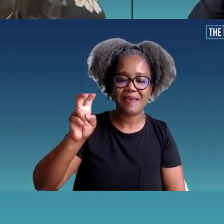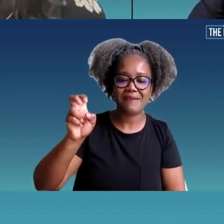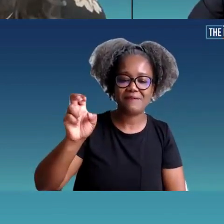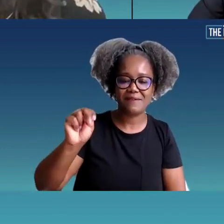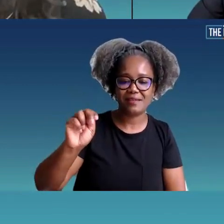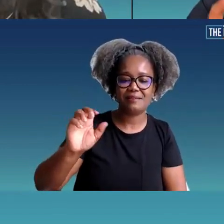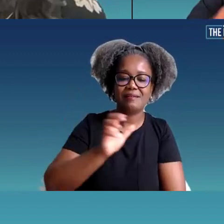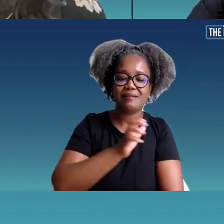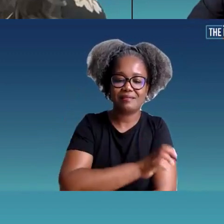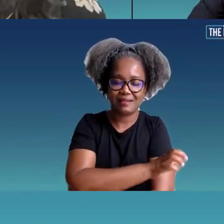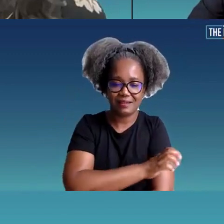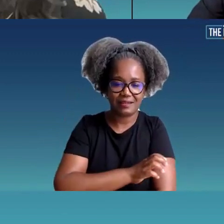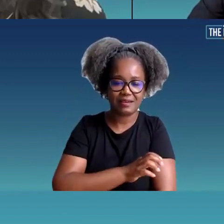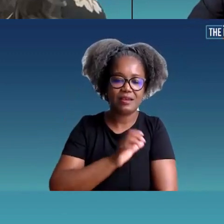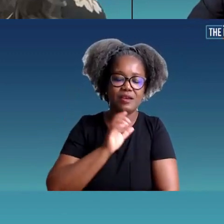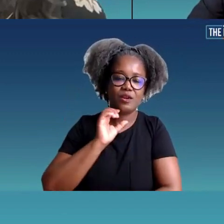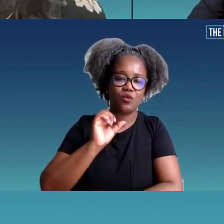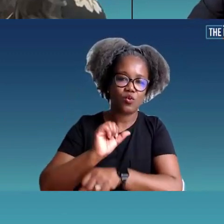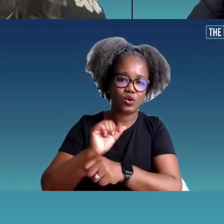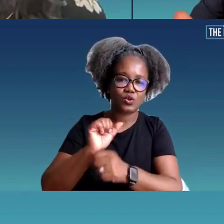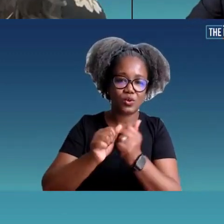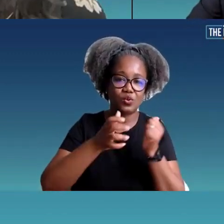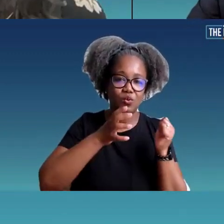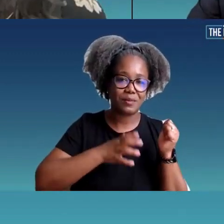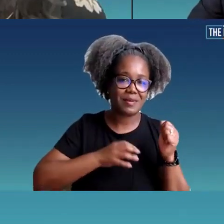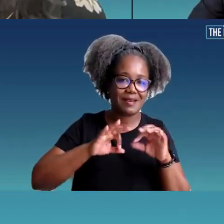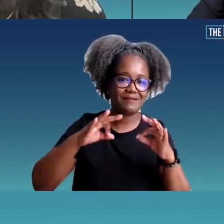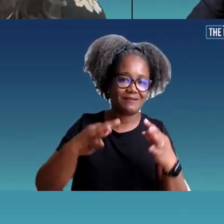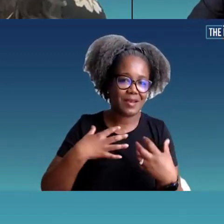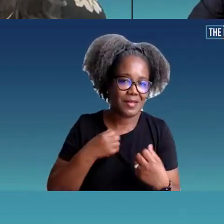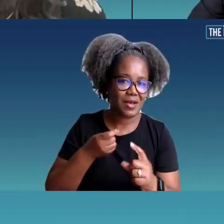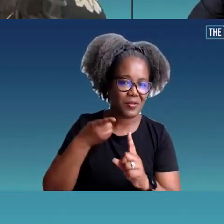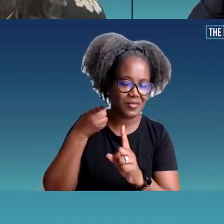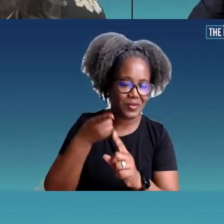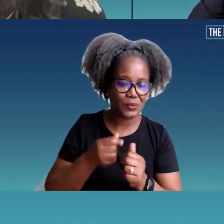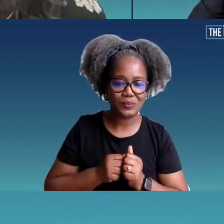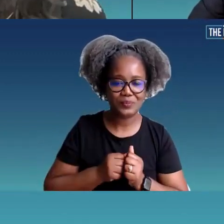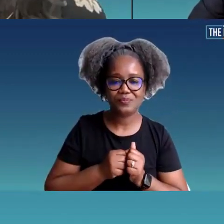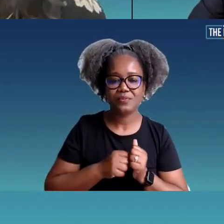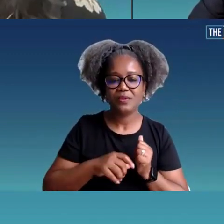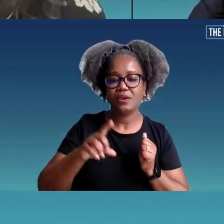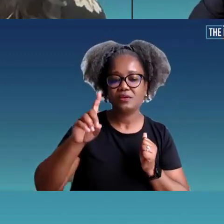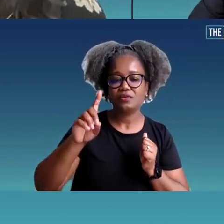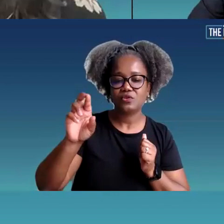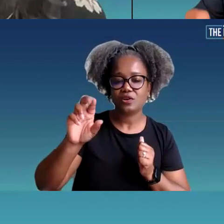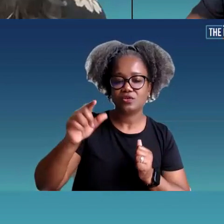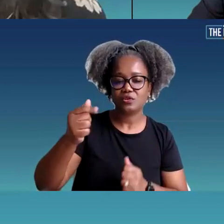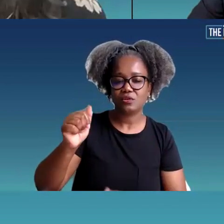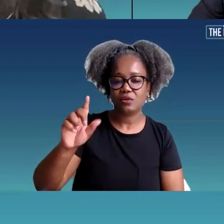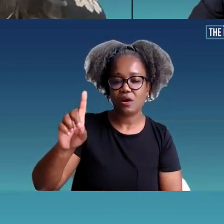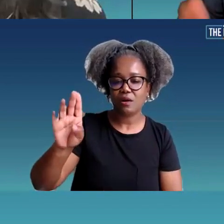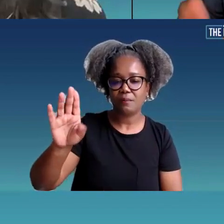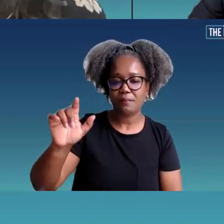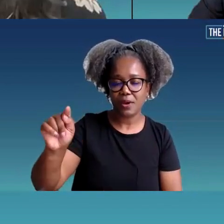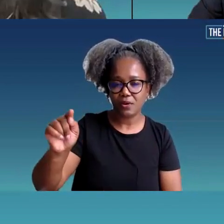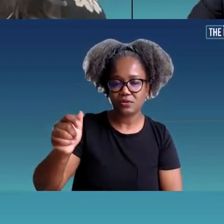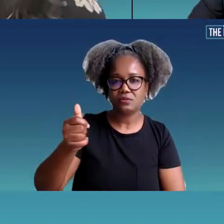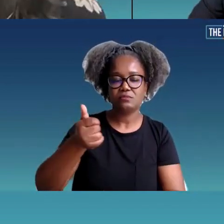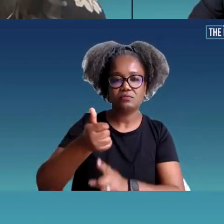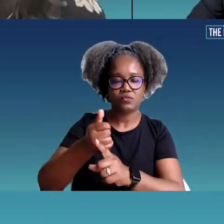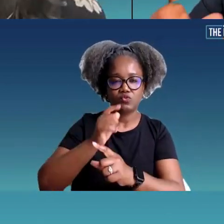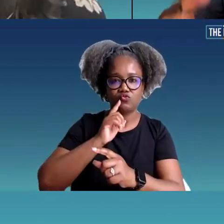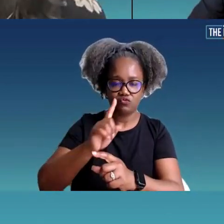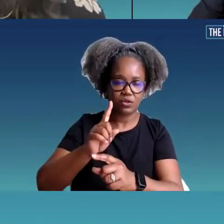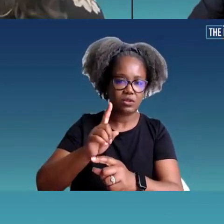health. Dr. Godbolt leads the health equity portfolio, shaping care delivery models that position digital